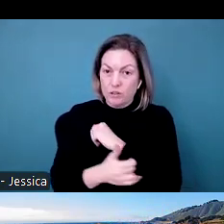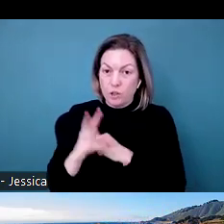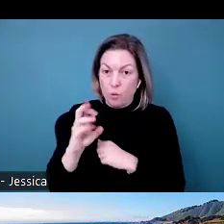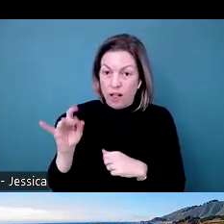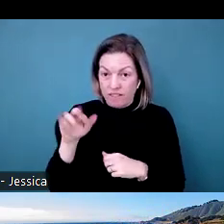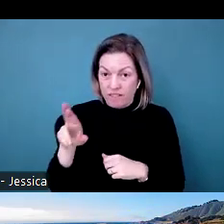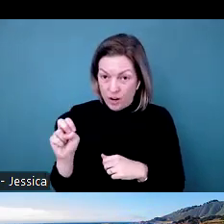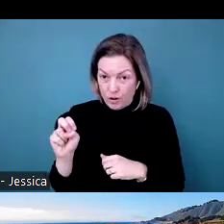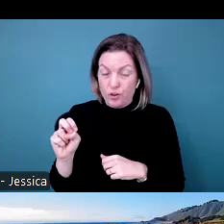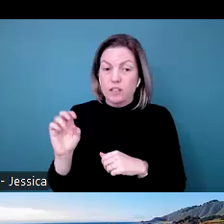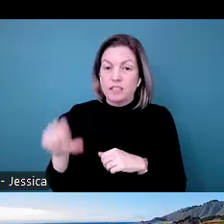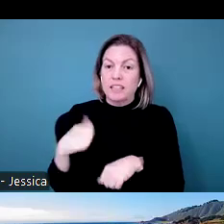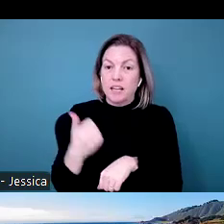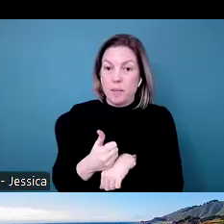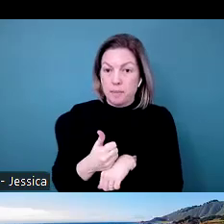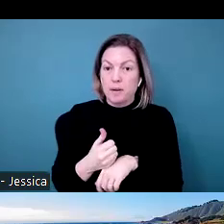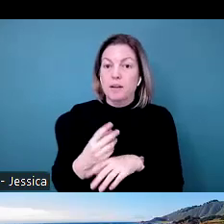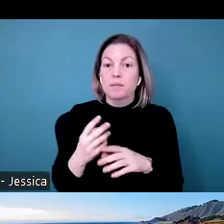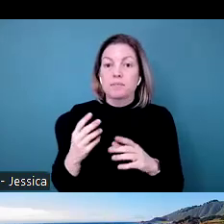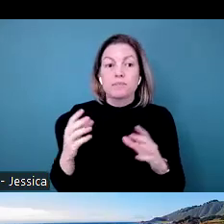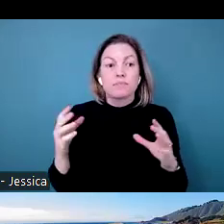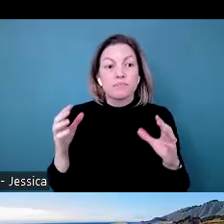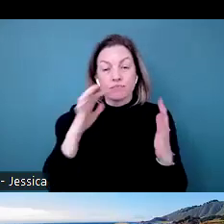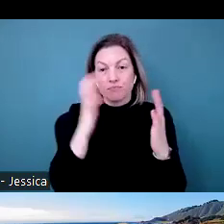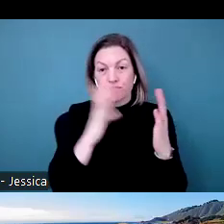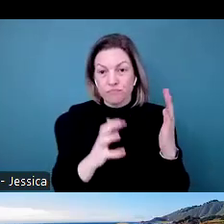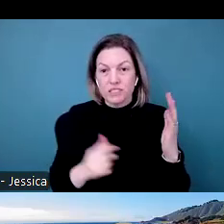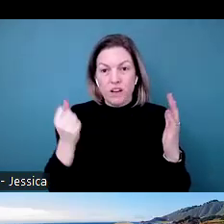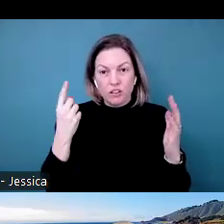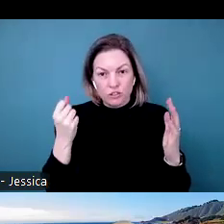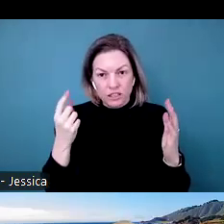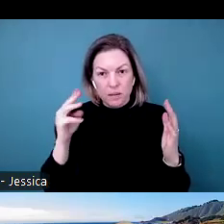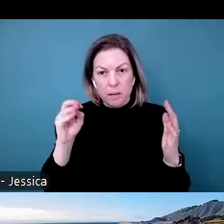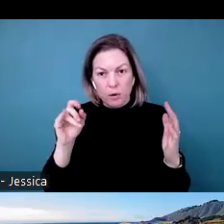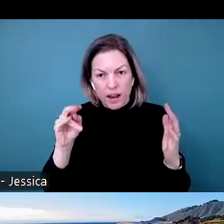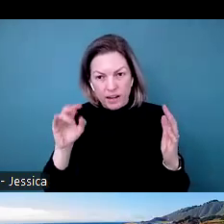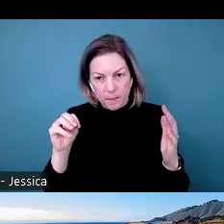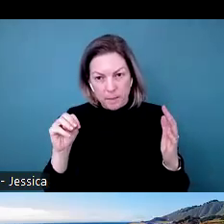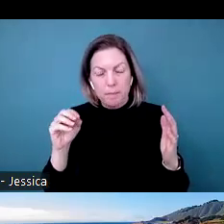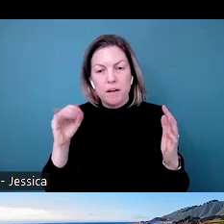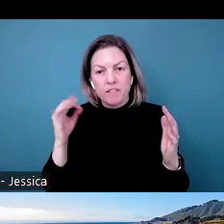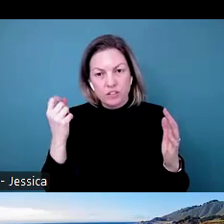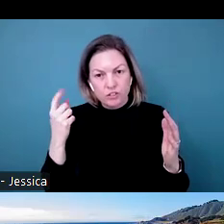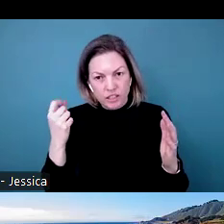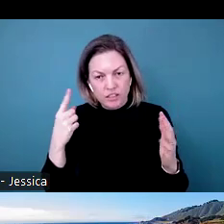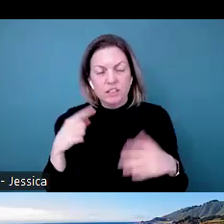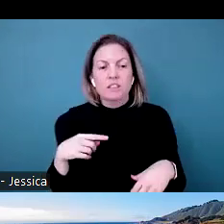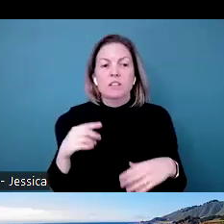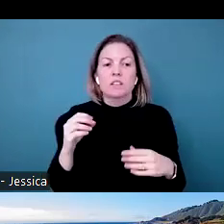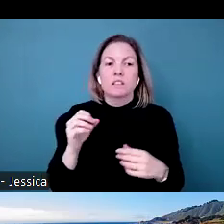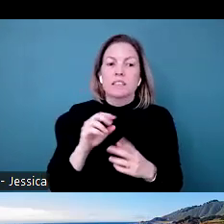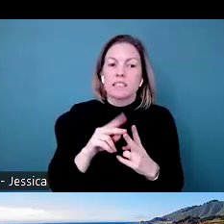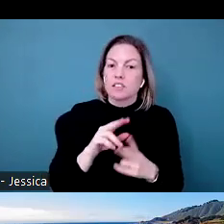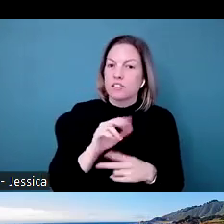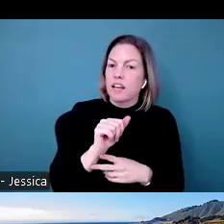of understanding, could be with their area agency on aging or the independent living center or that aging and disability resource connection